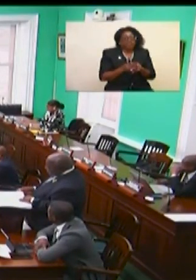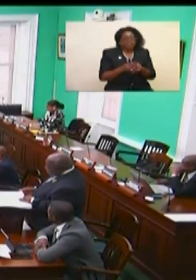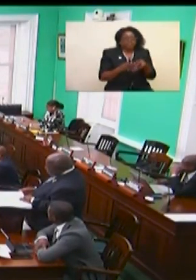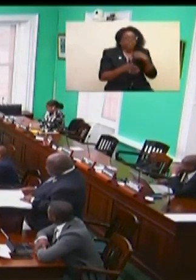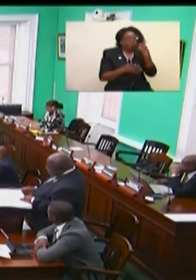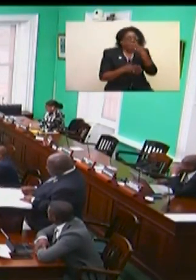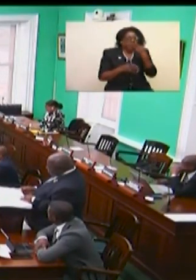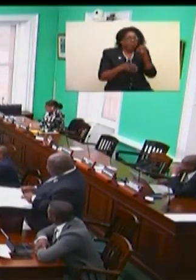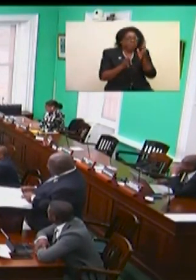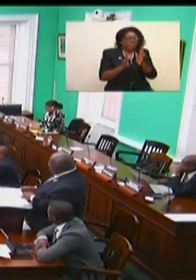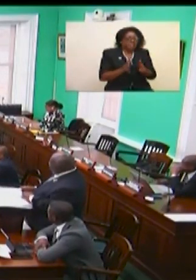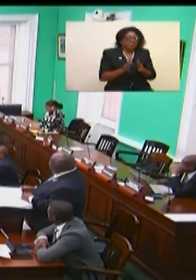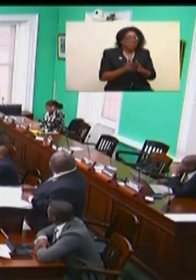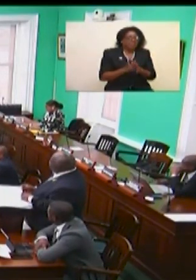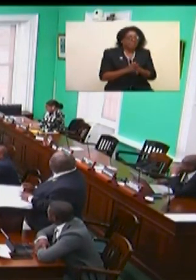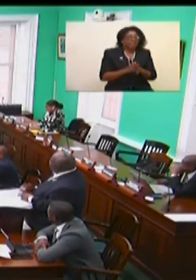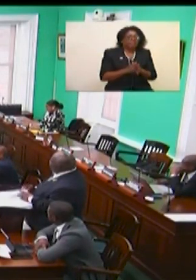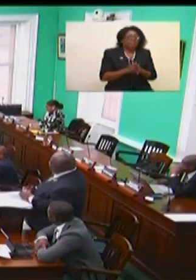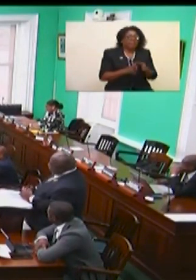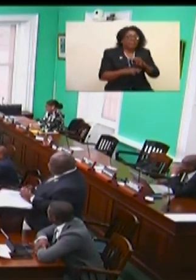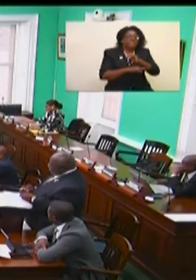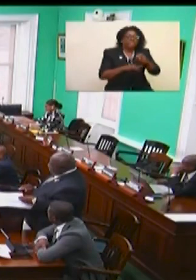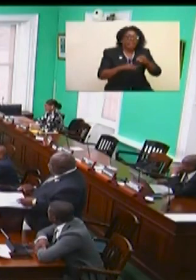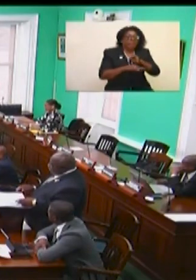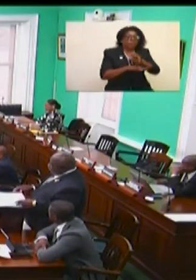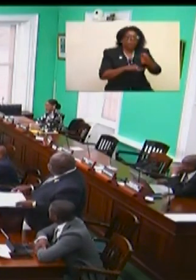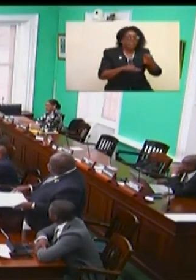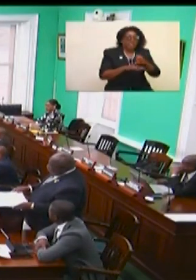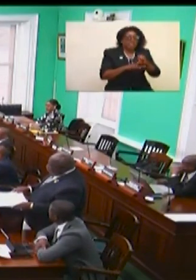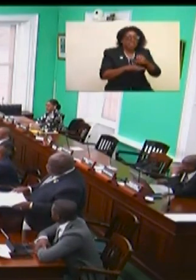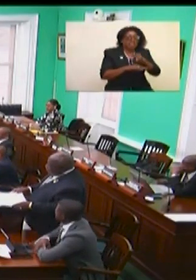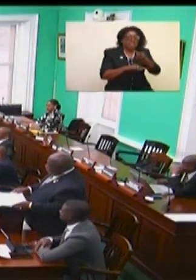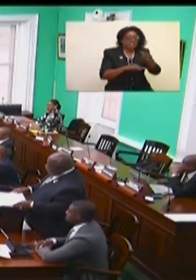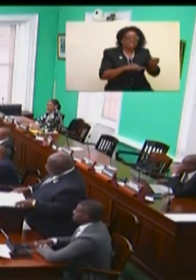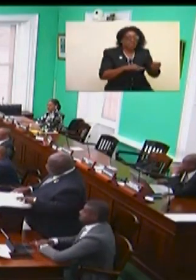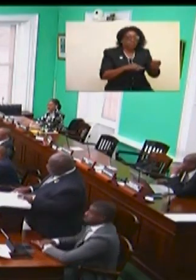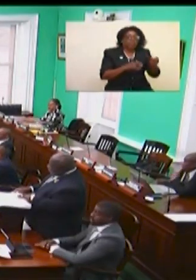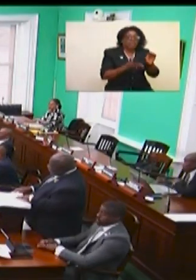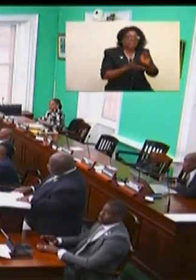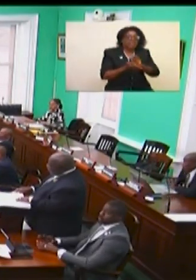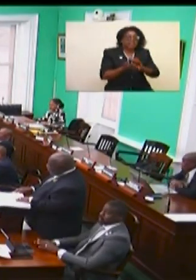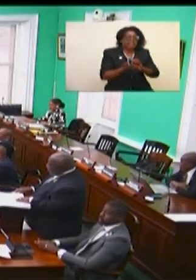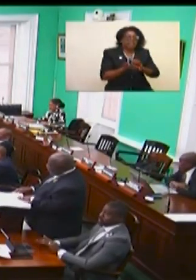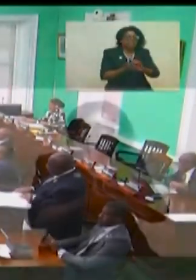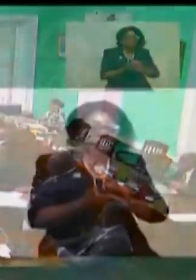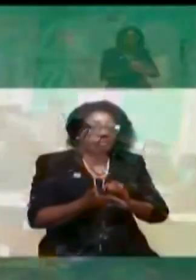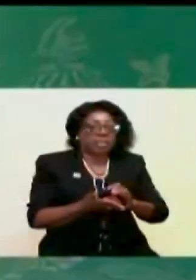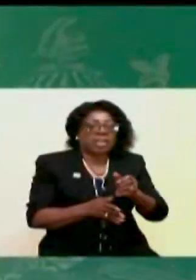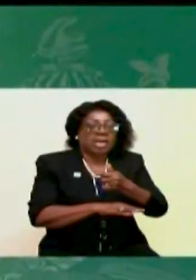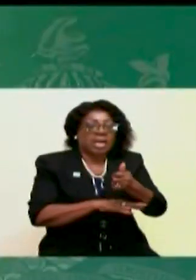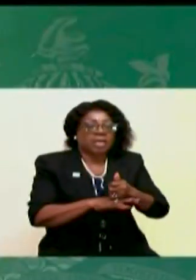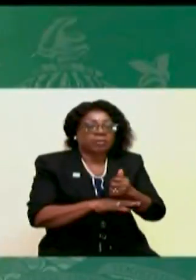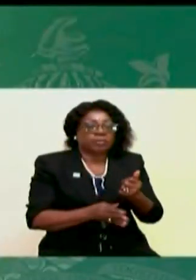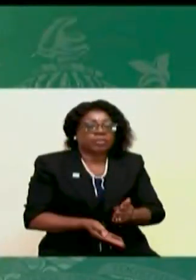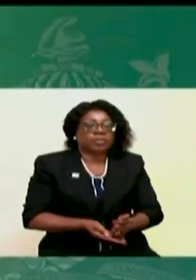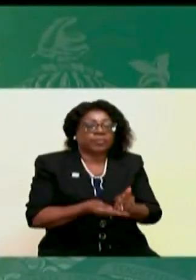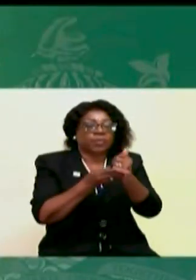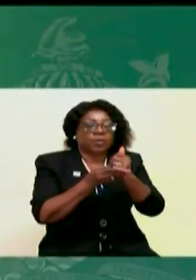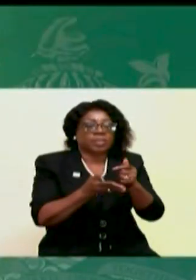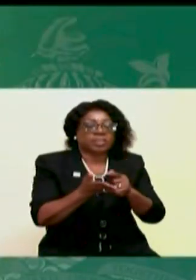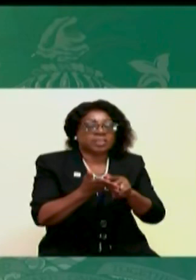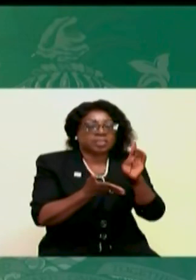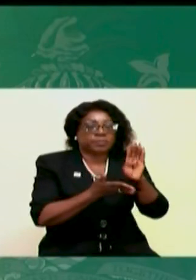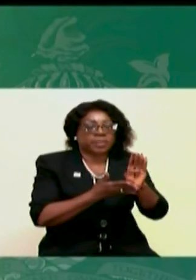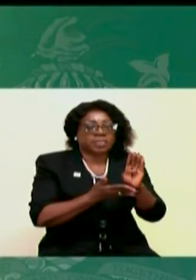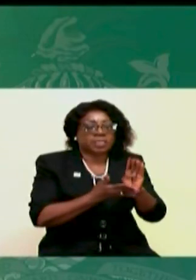Madam Speaker, Mangrove Key, South and Central Andres supports this budget. This New